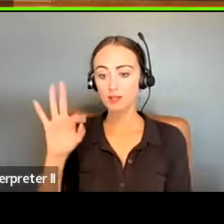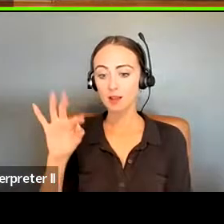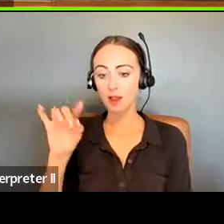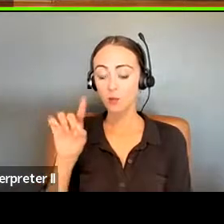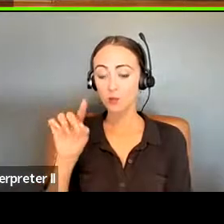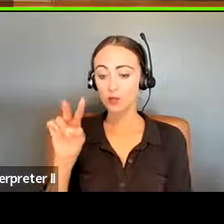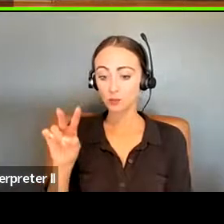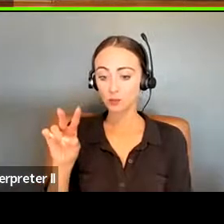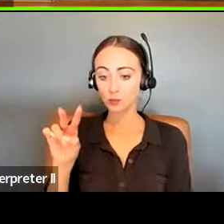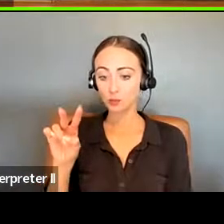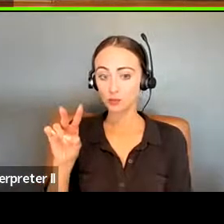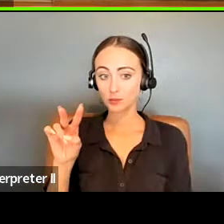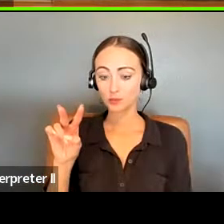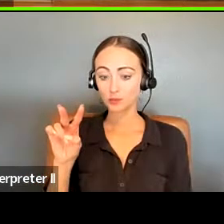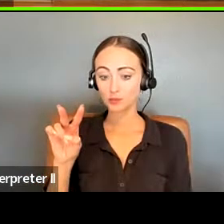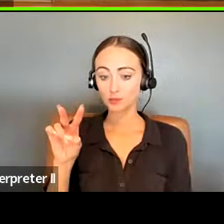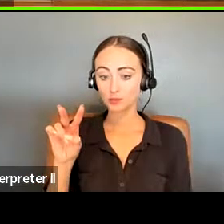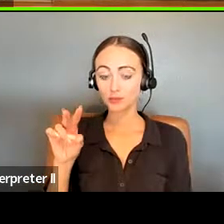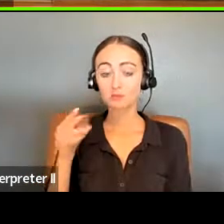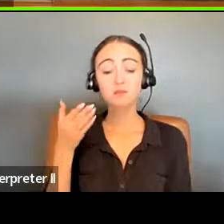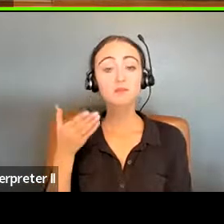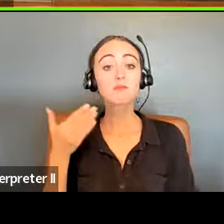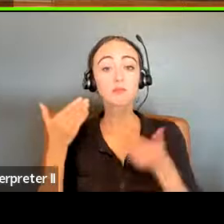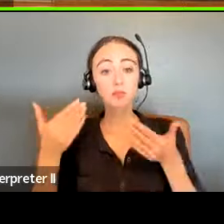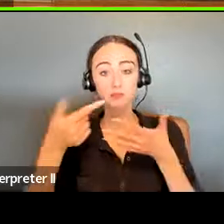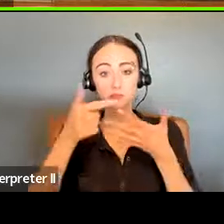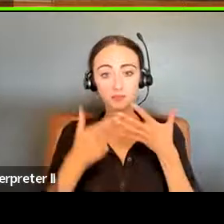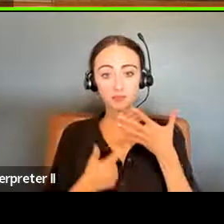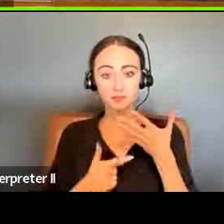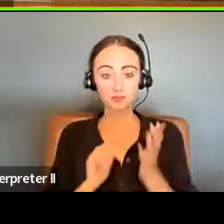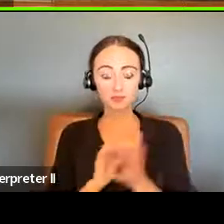24-912. Madam Secretary, would you please call the roll?